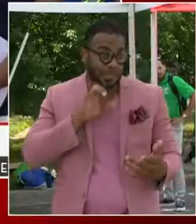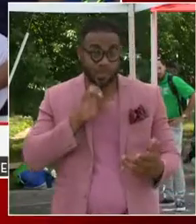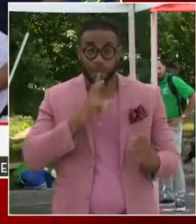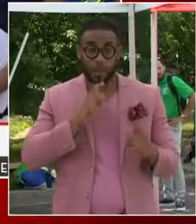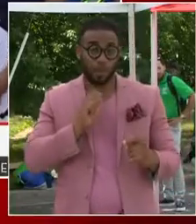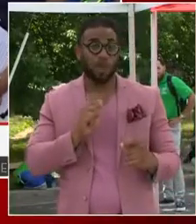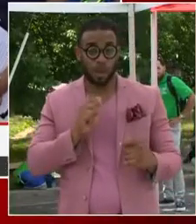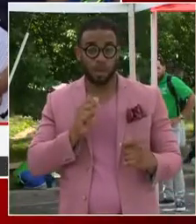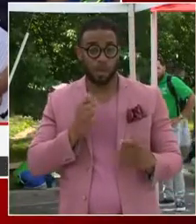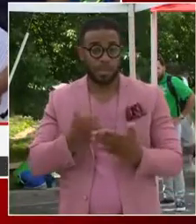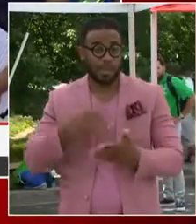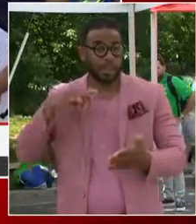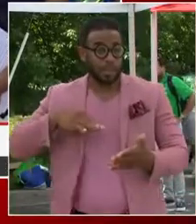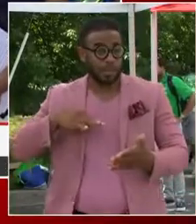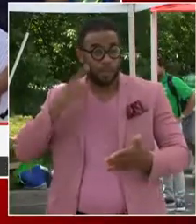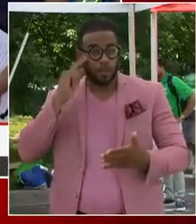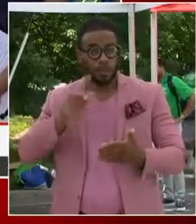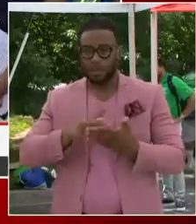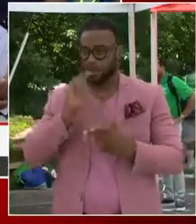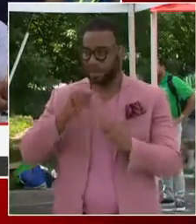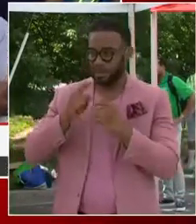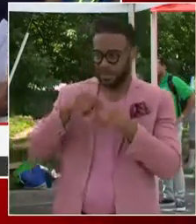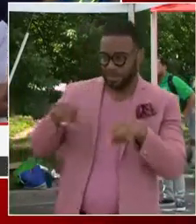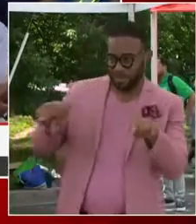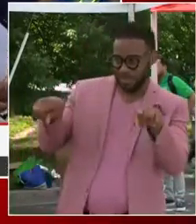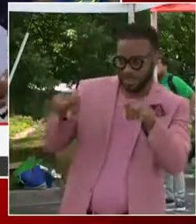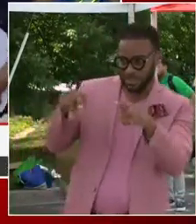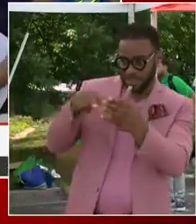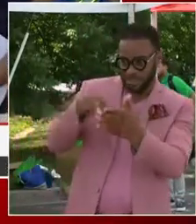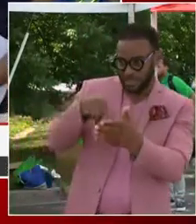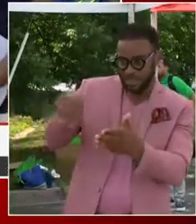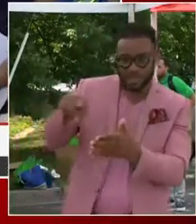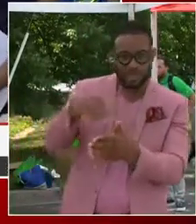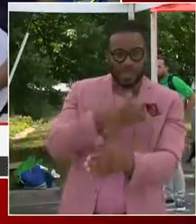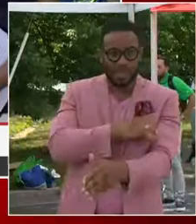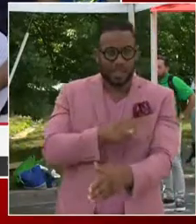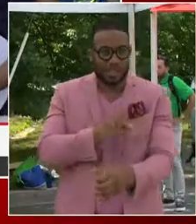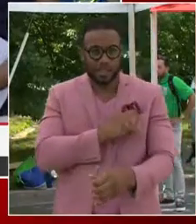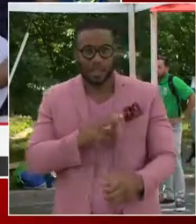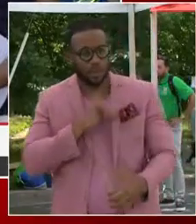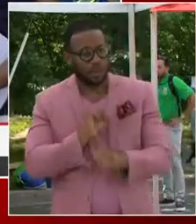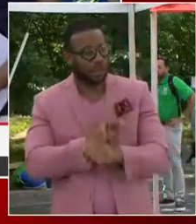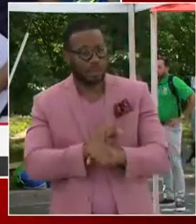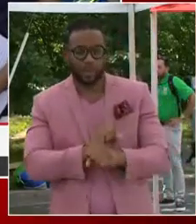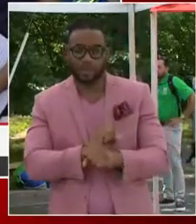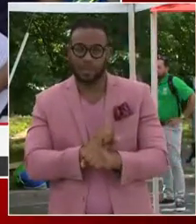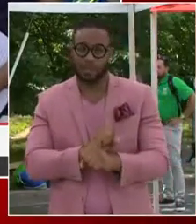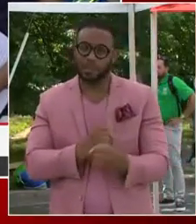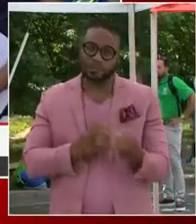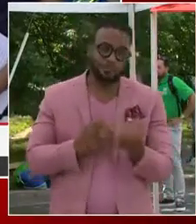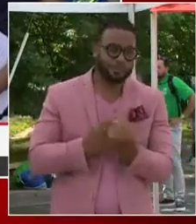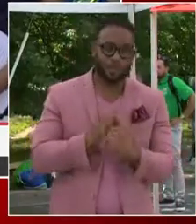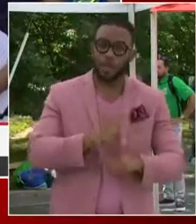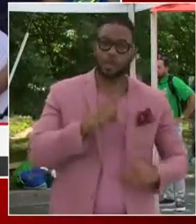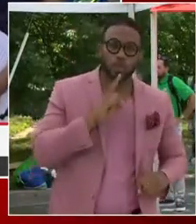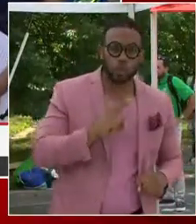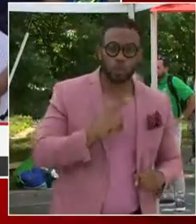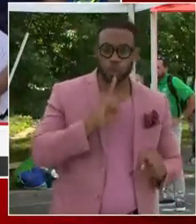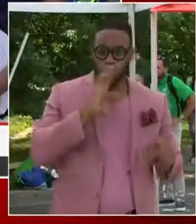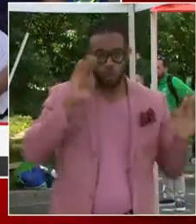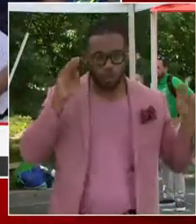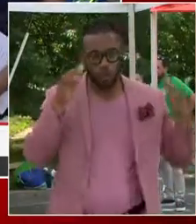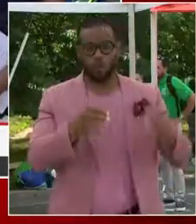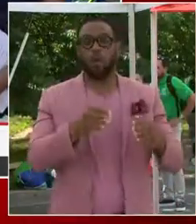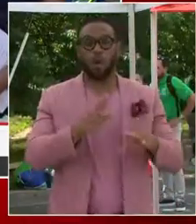for Medicaid. So we're really proud. You'll see my team, a lot of them are over there, clinical staff, really dedicated to making sure to